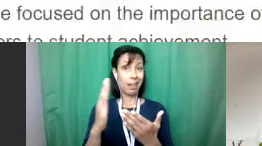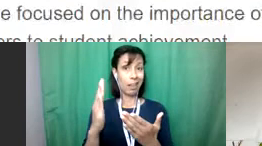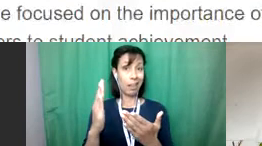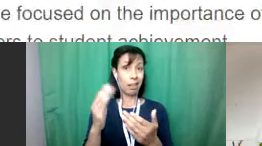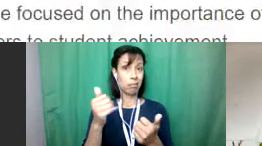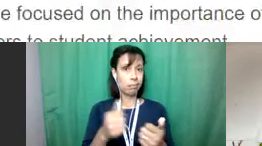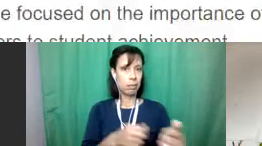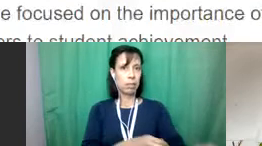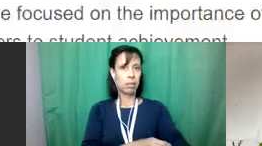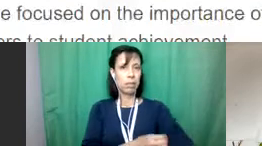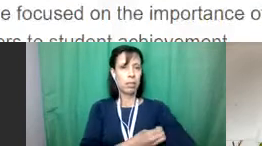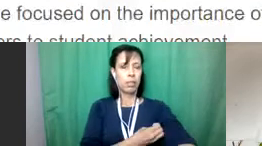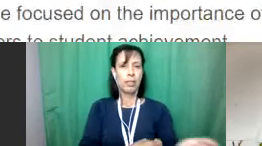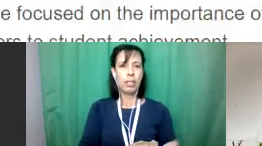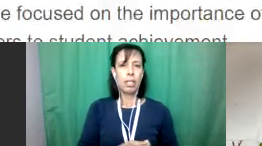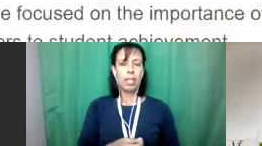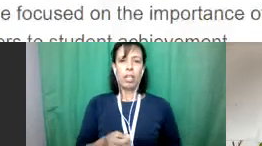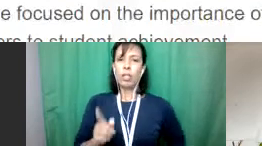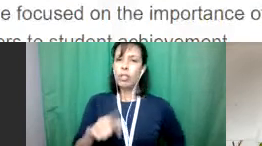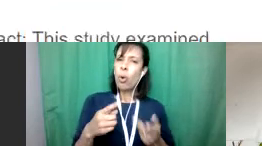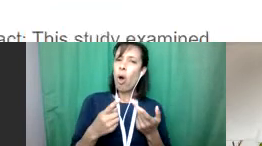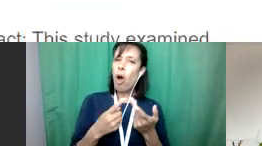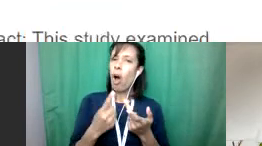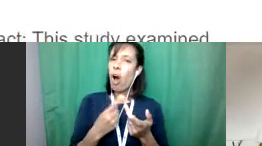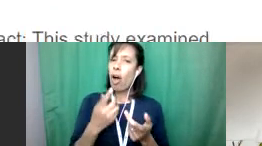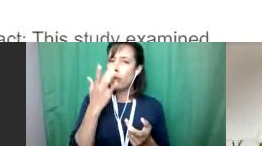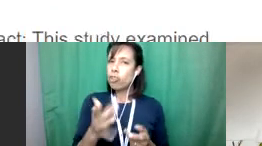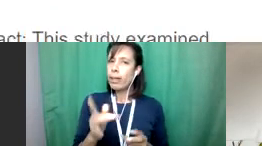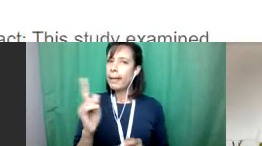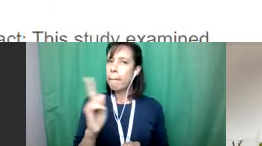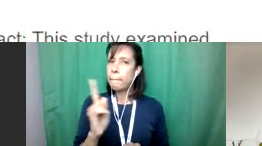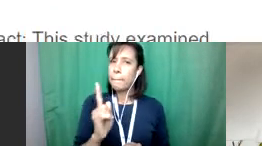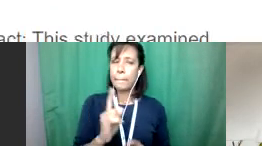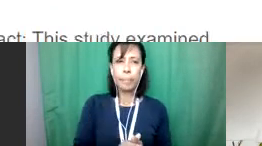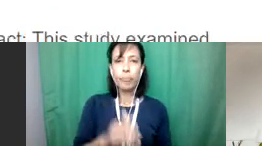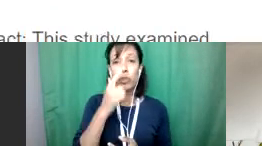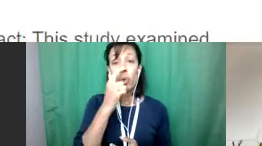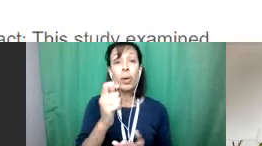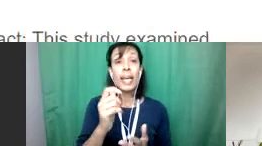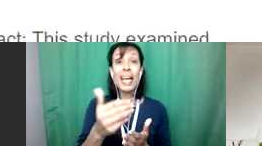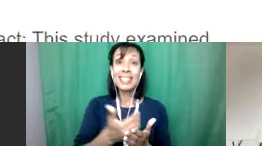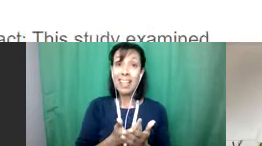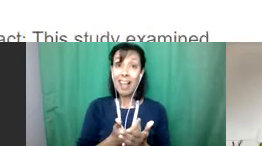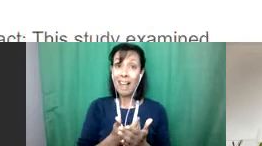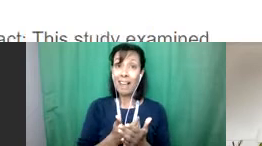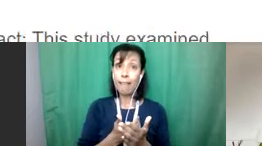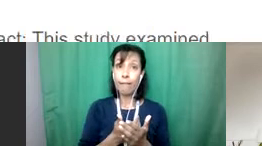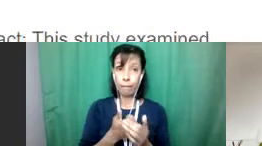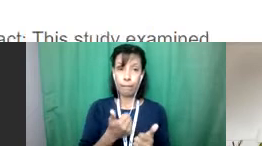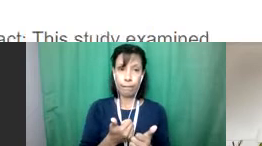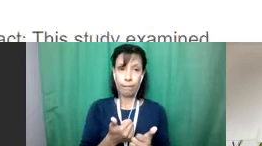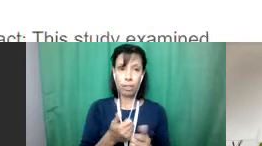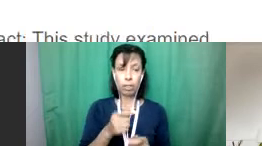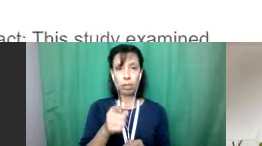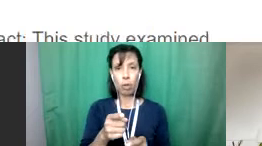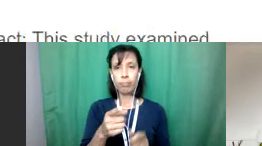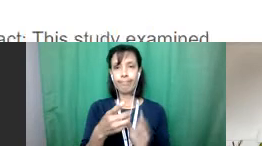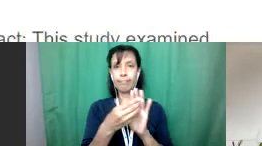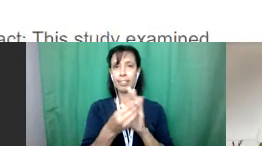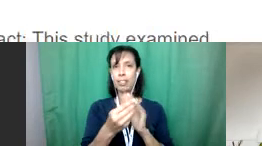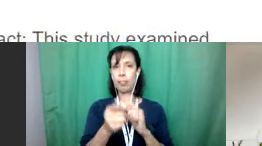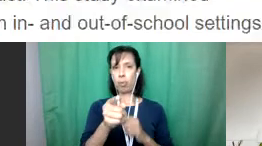trick here, which is a new one I found out quite recently, is I can save these. So if I go, let's say I like that one particularly, so I'm going to save